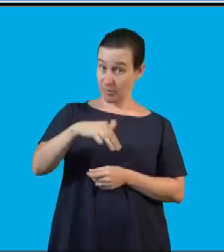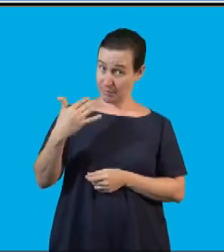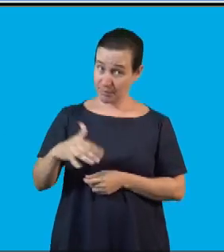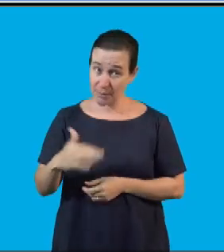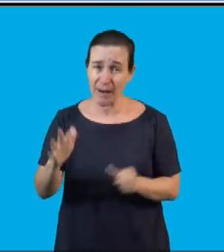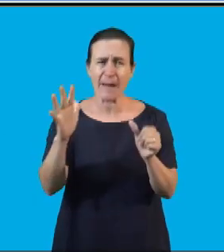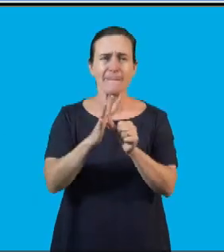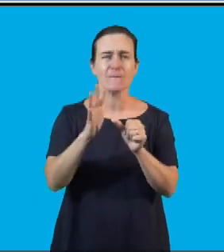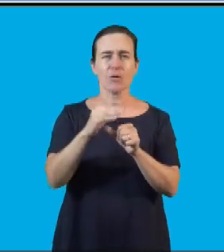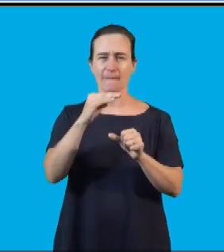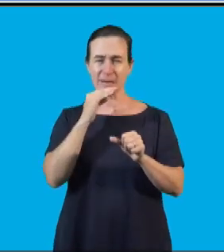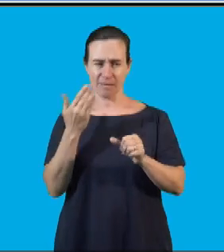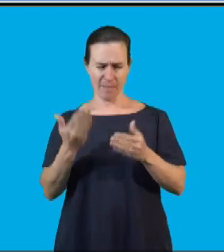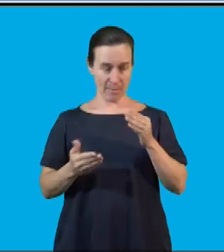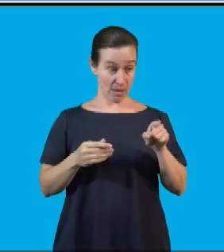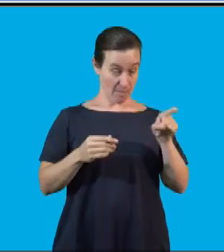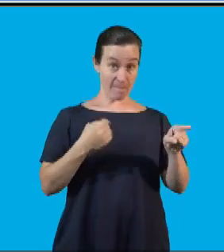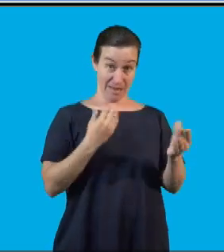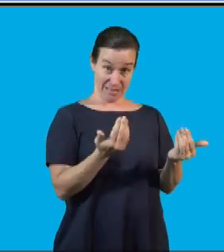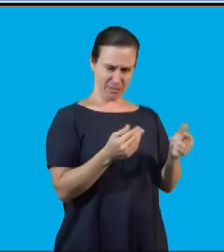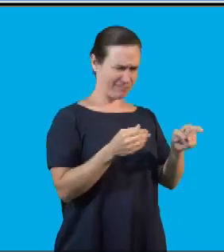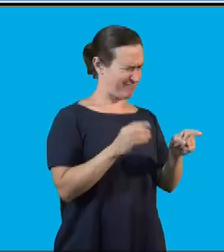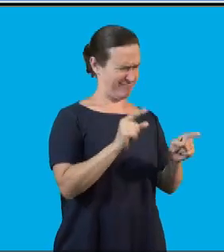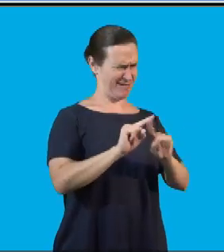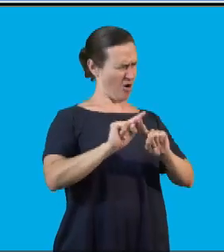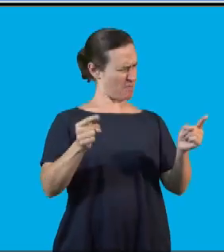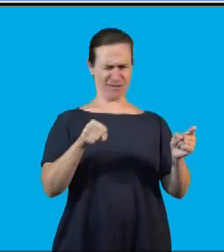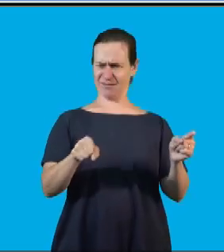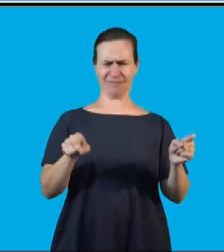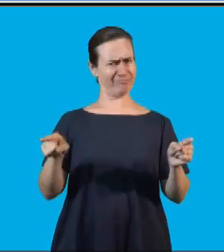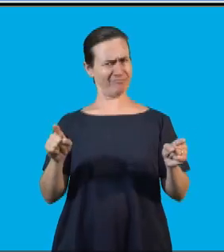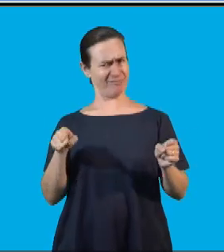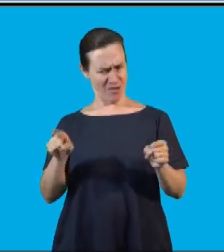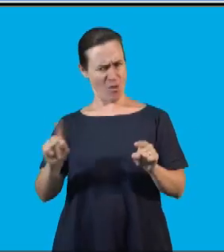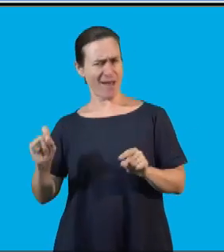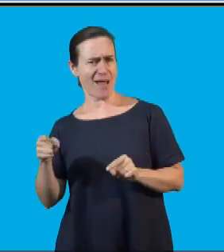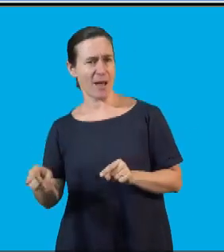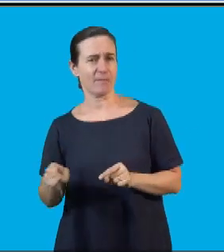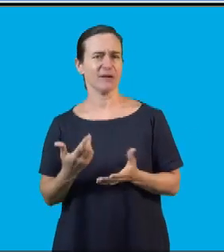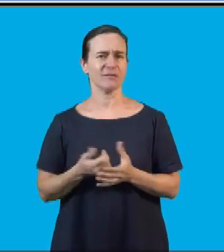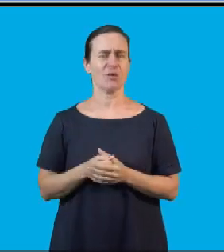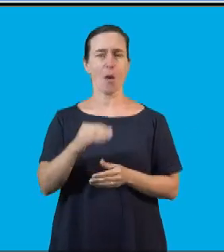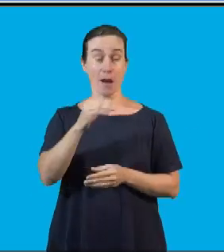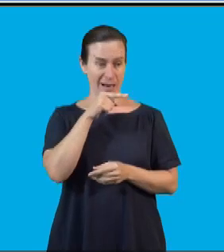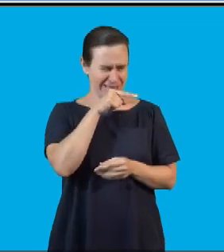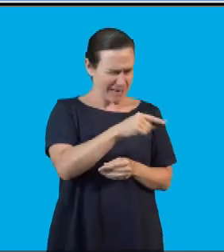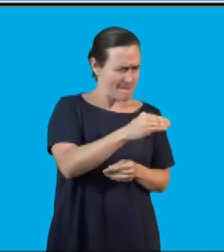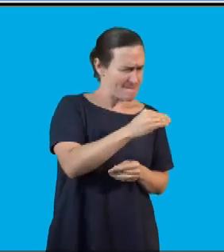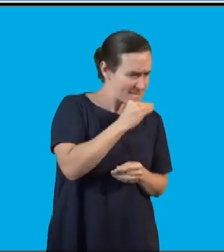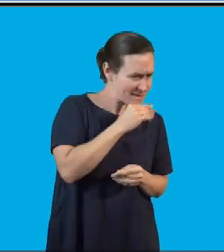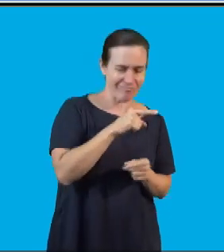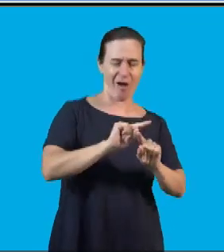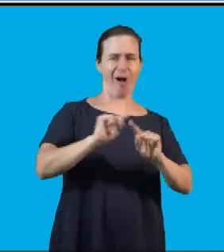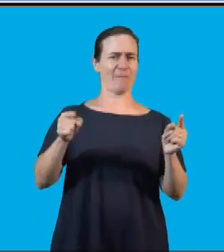course, is very important. That is a contrast between what is expected and what occurs, or the intended meaning is the opposite of